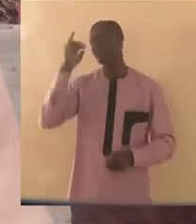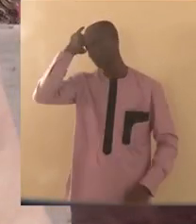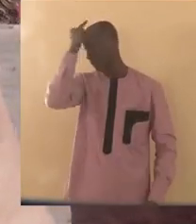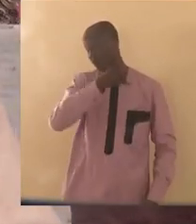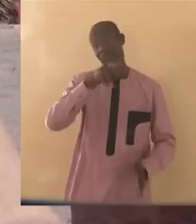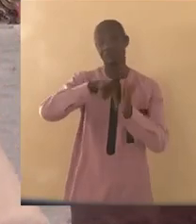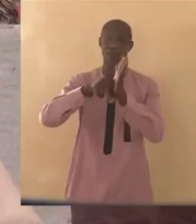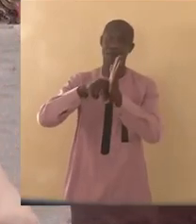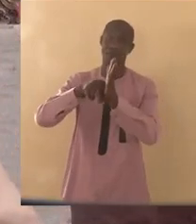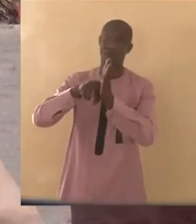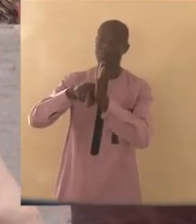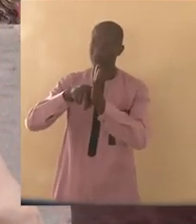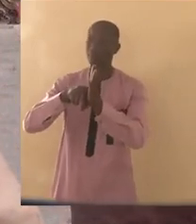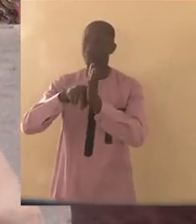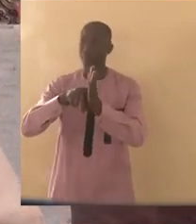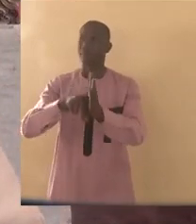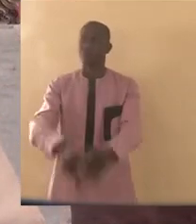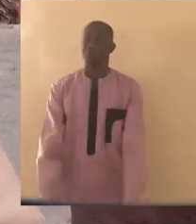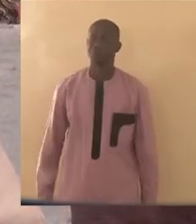most foolish thing.